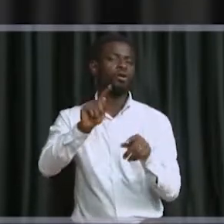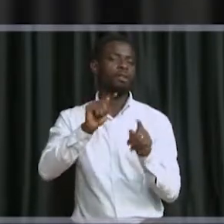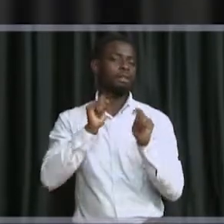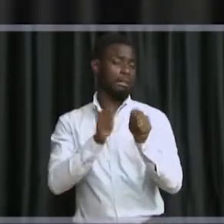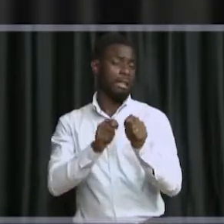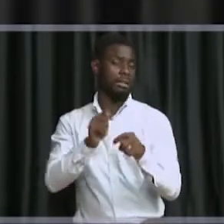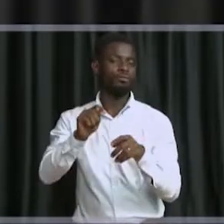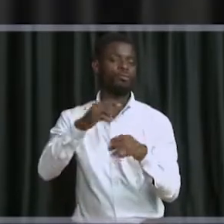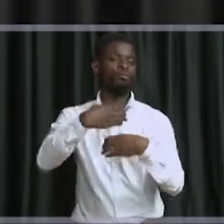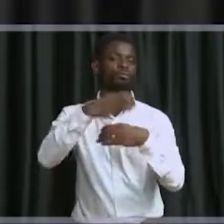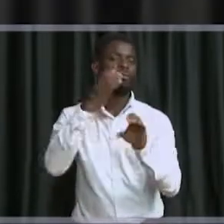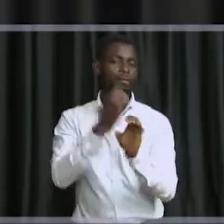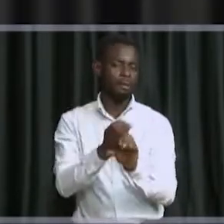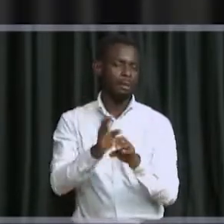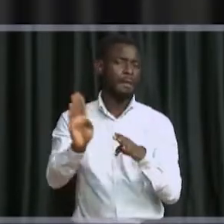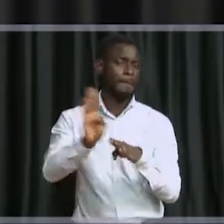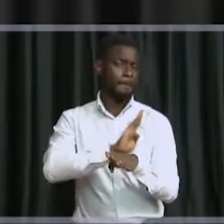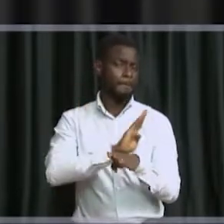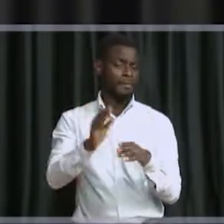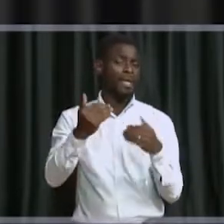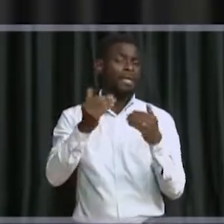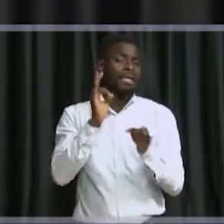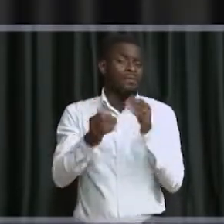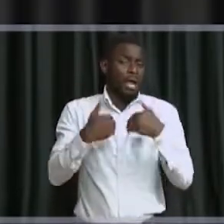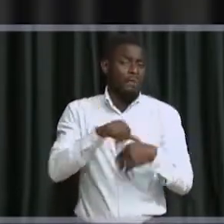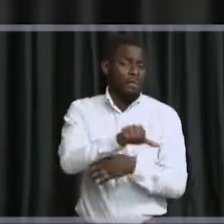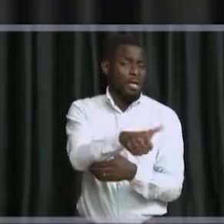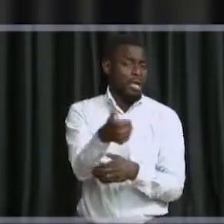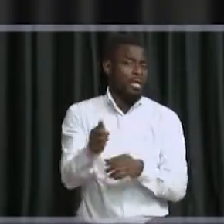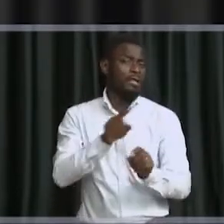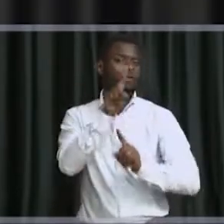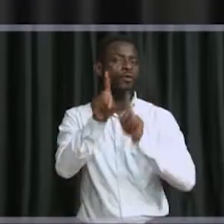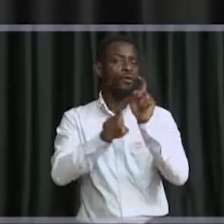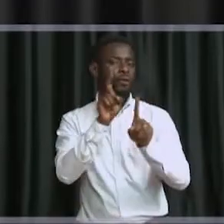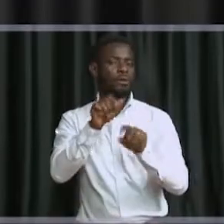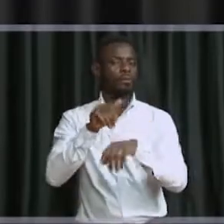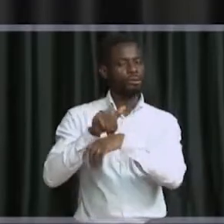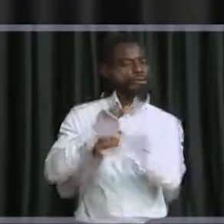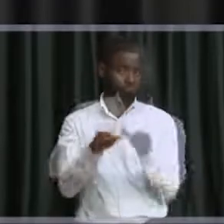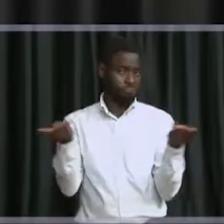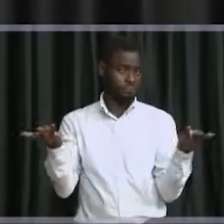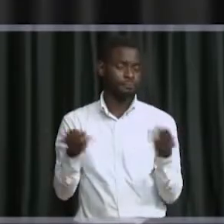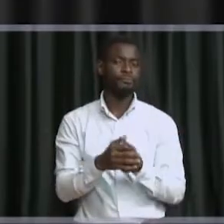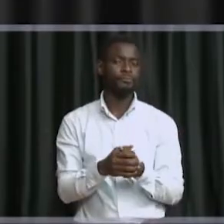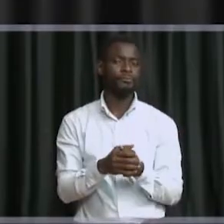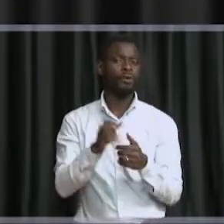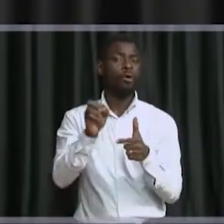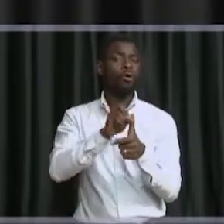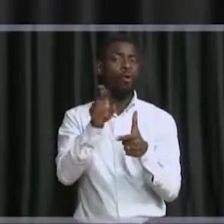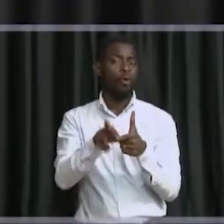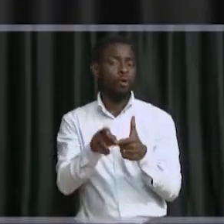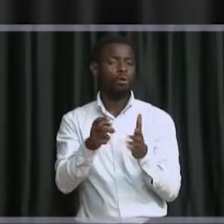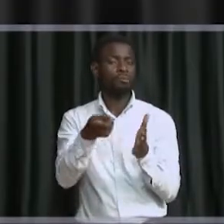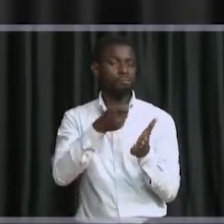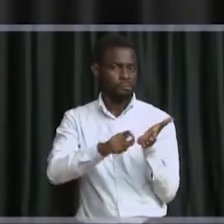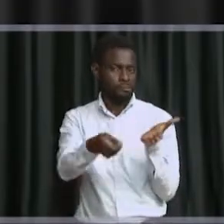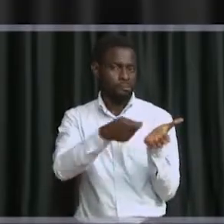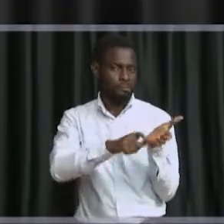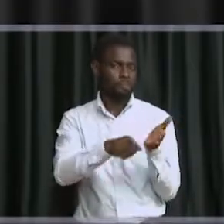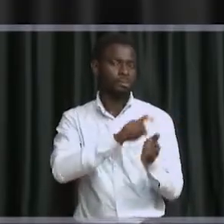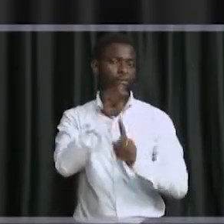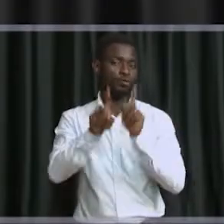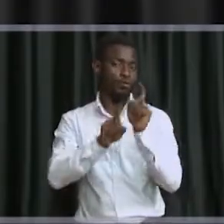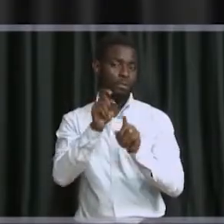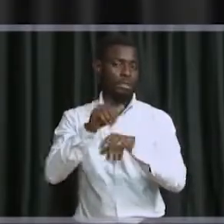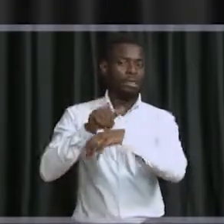shishe wajuma sewo nse mbise bia famani yeng whatsapp line nesu ana kire tuho ne famani